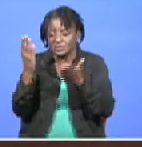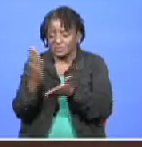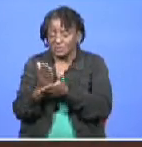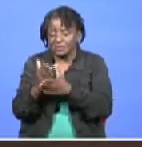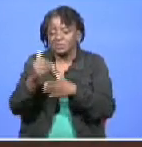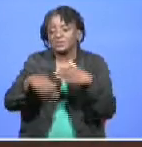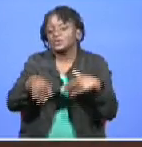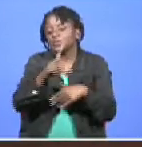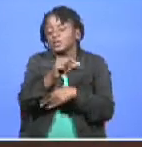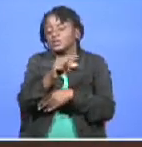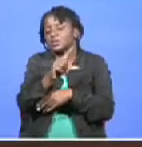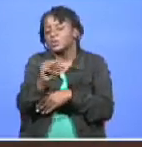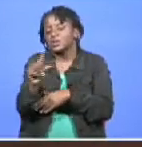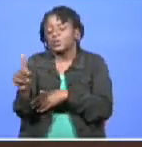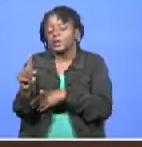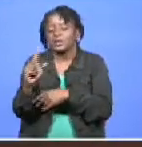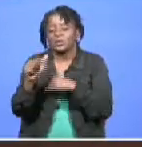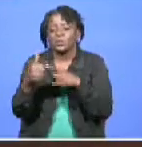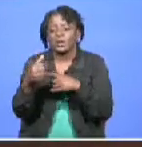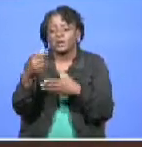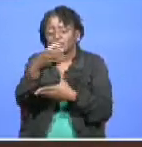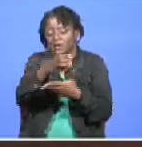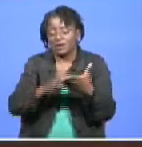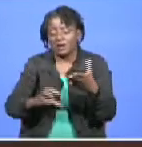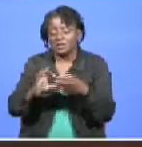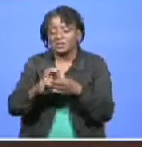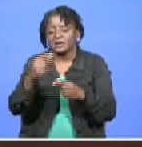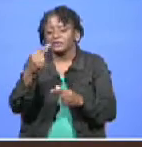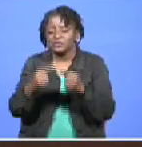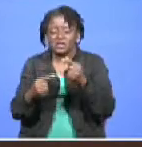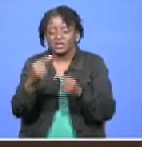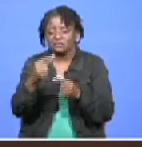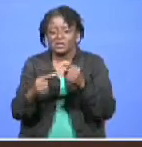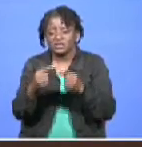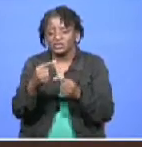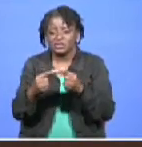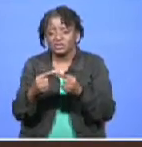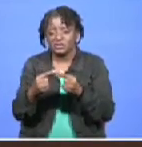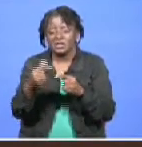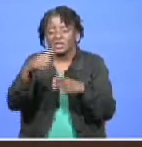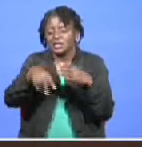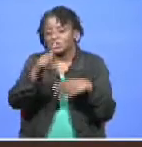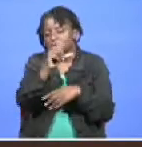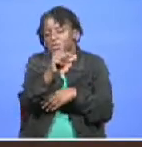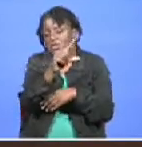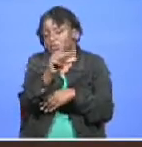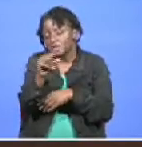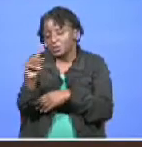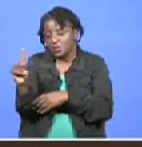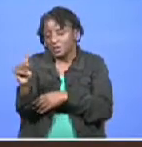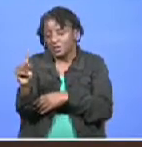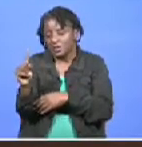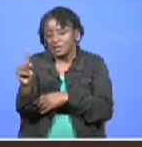2021 when the cost of generation, Speaker, in 2021,